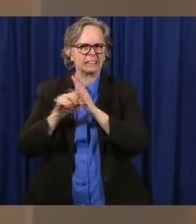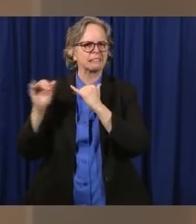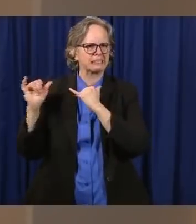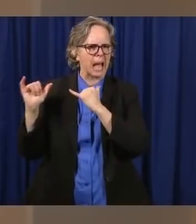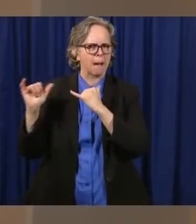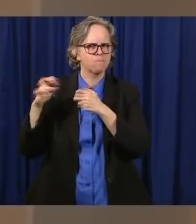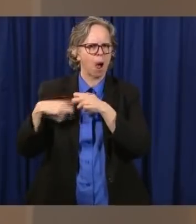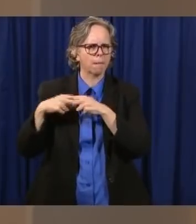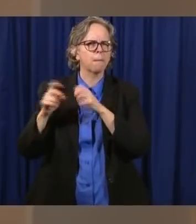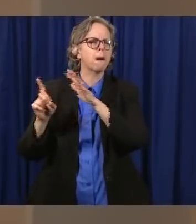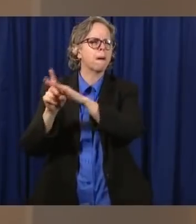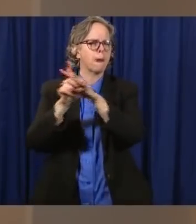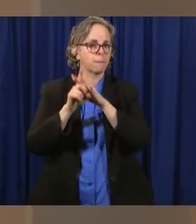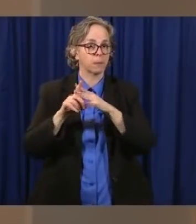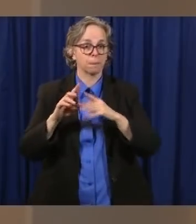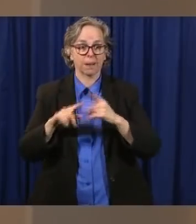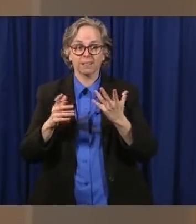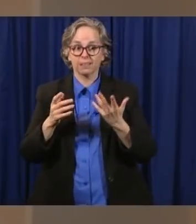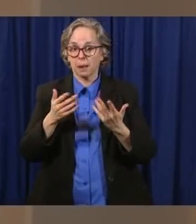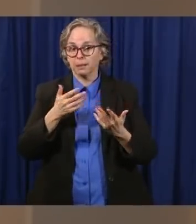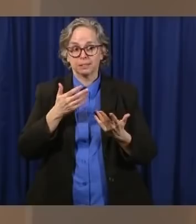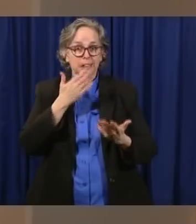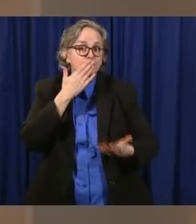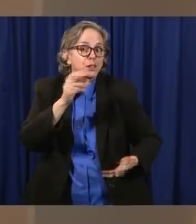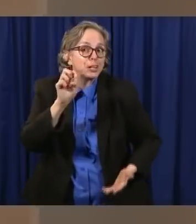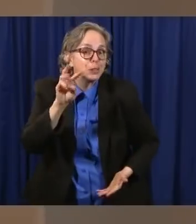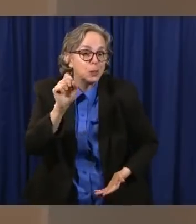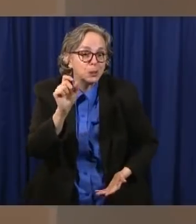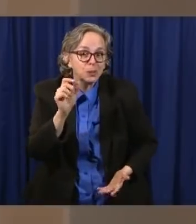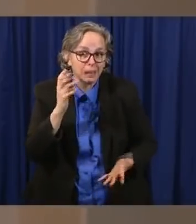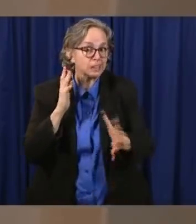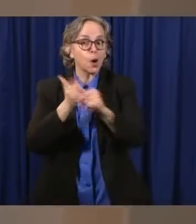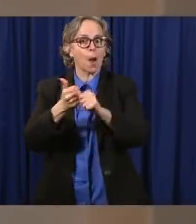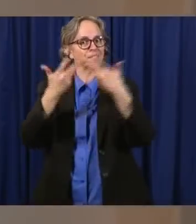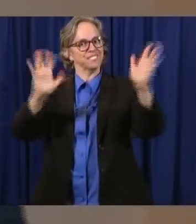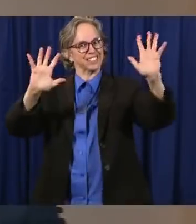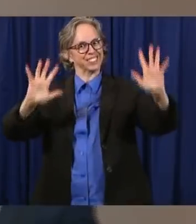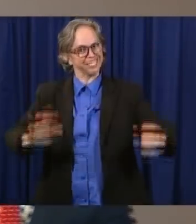on that piece, we have a bit of good news that they've caught up.